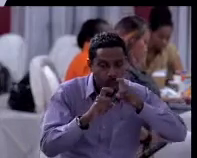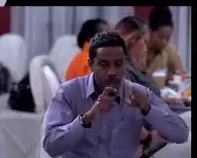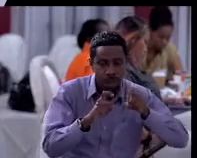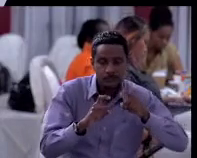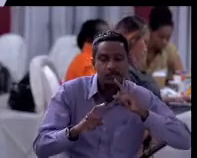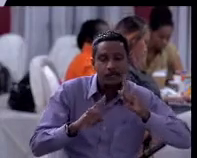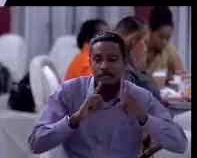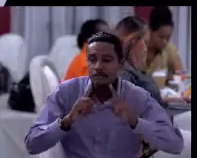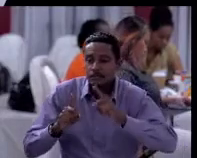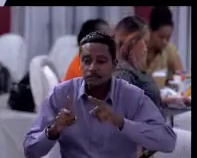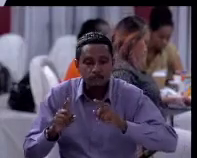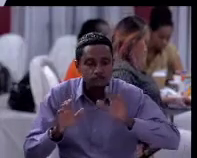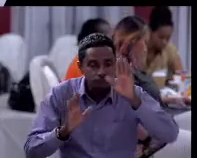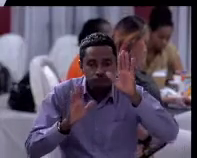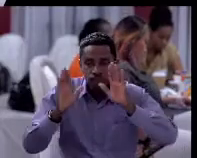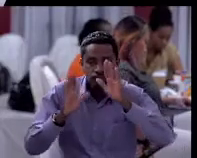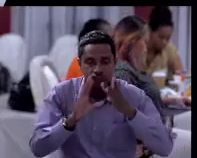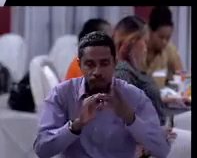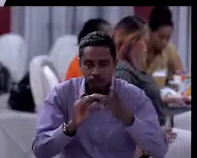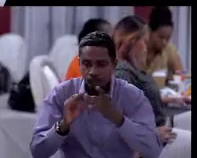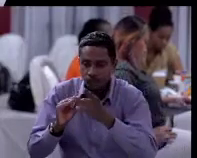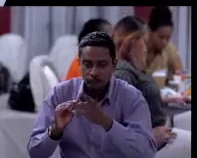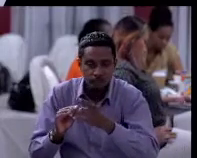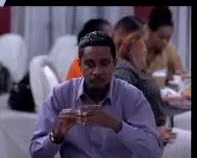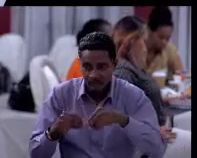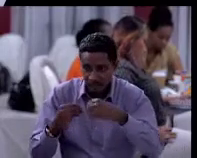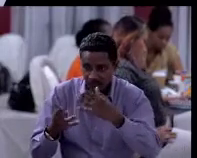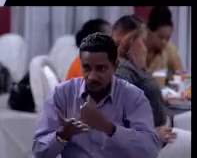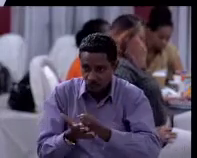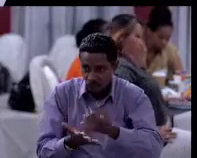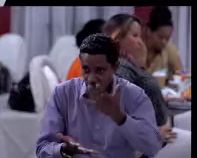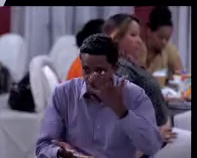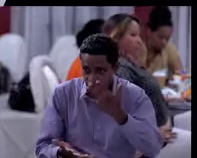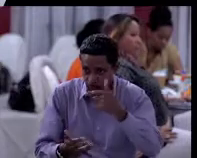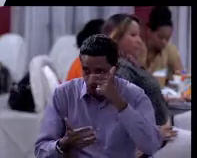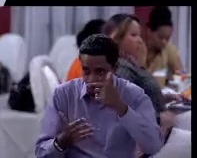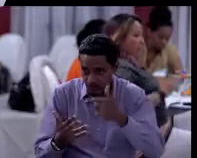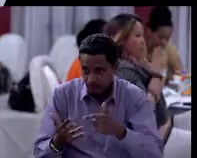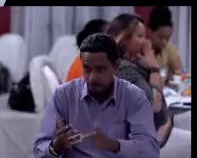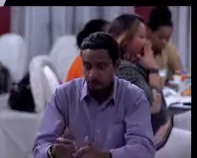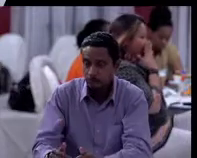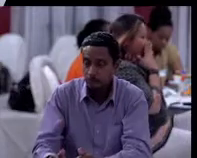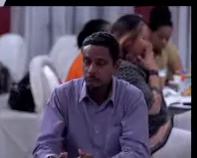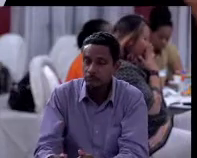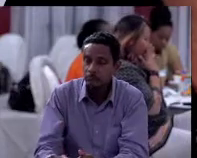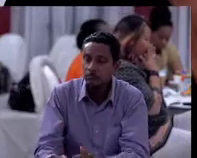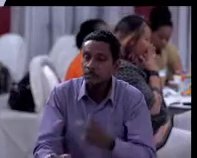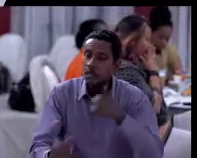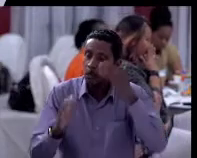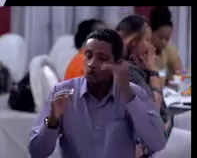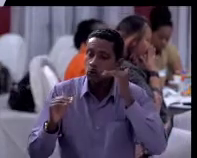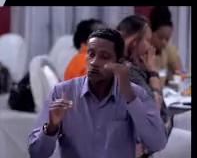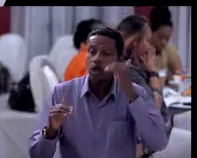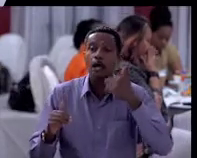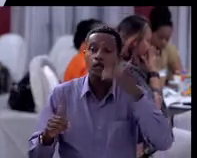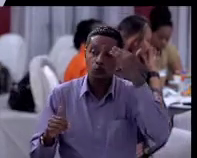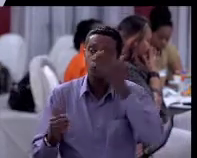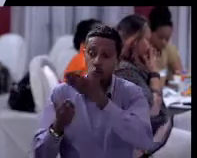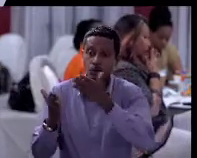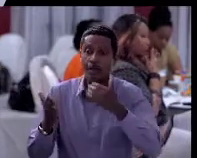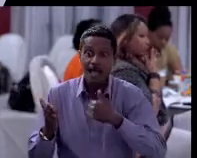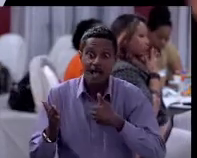this morning. I hope that the questions, the answers, the comments will enrich in. I know that you all probably